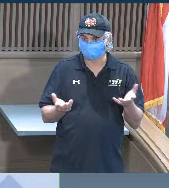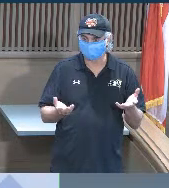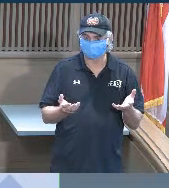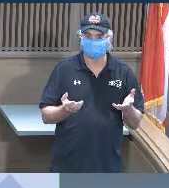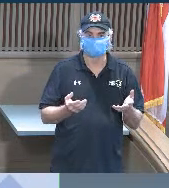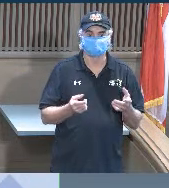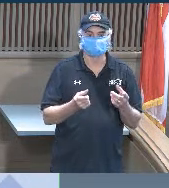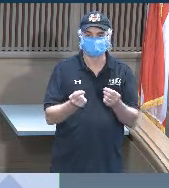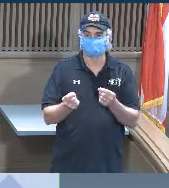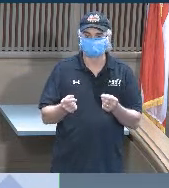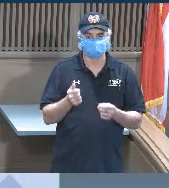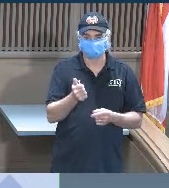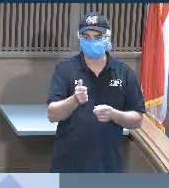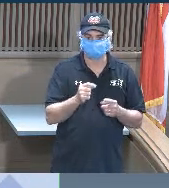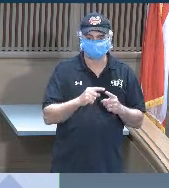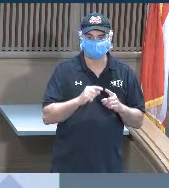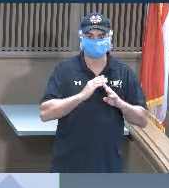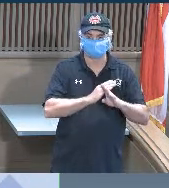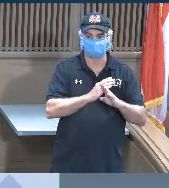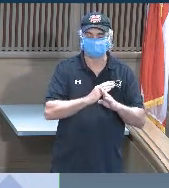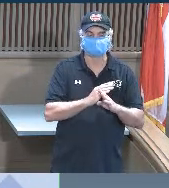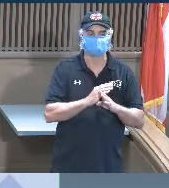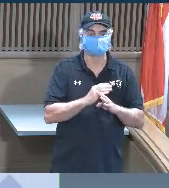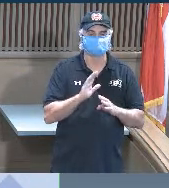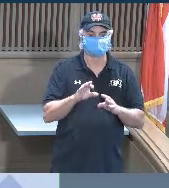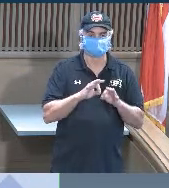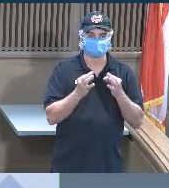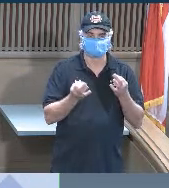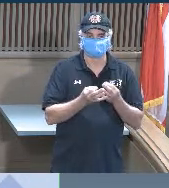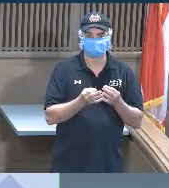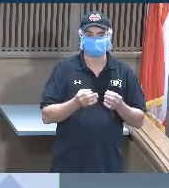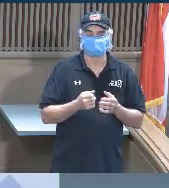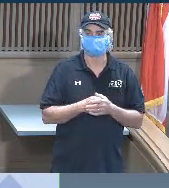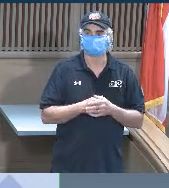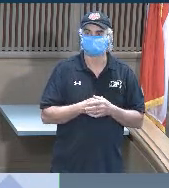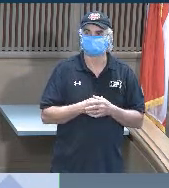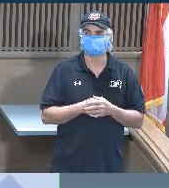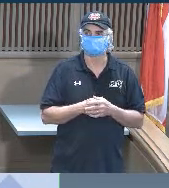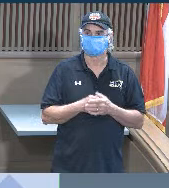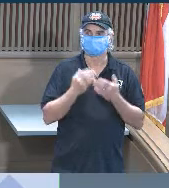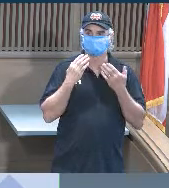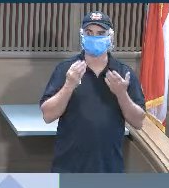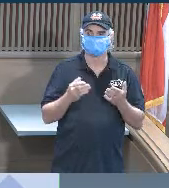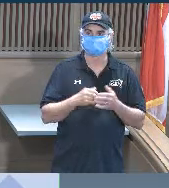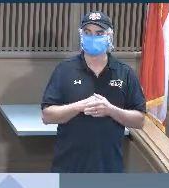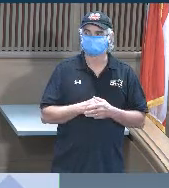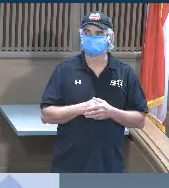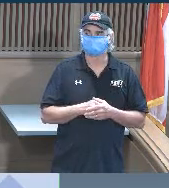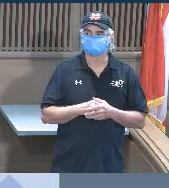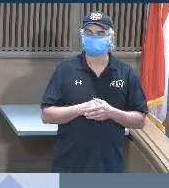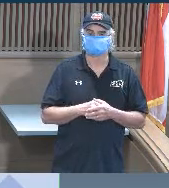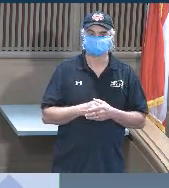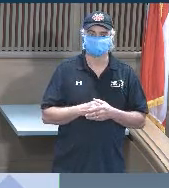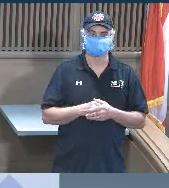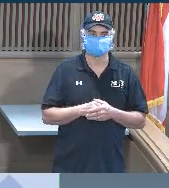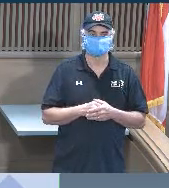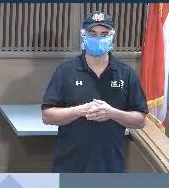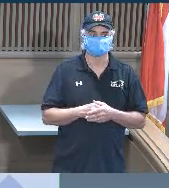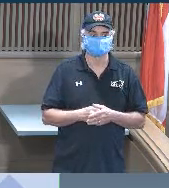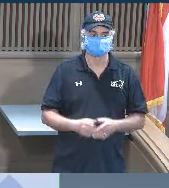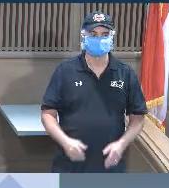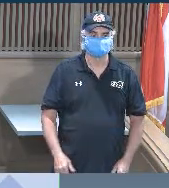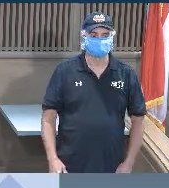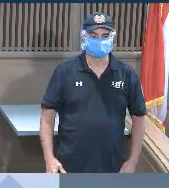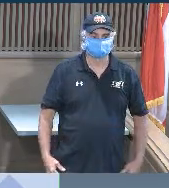to protect yourself, protect your family, and to protect the community. Thank you very much. Stay safe.